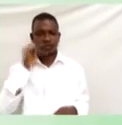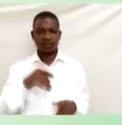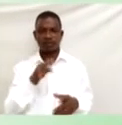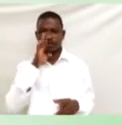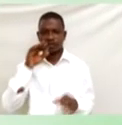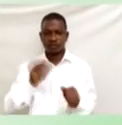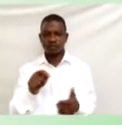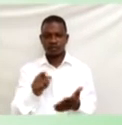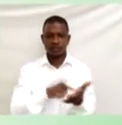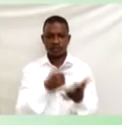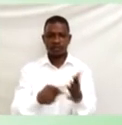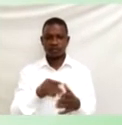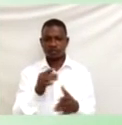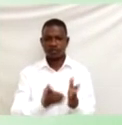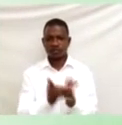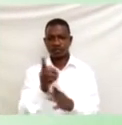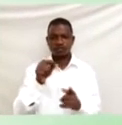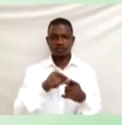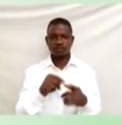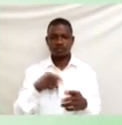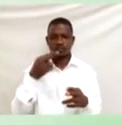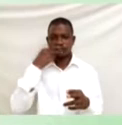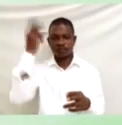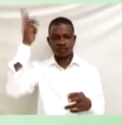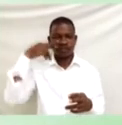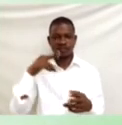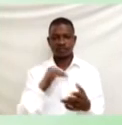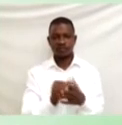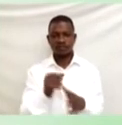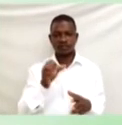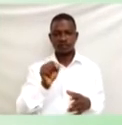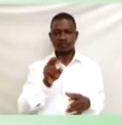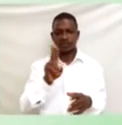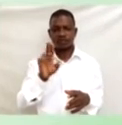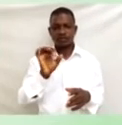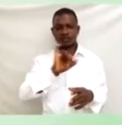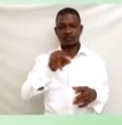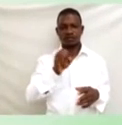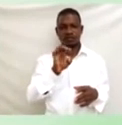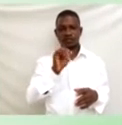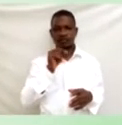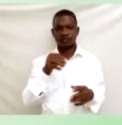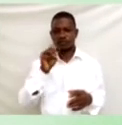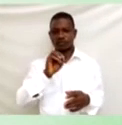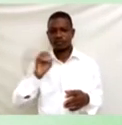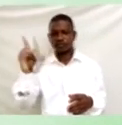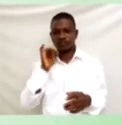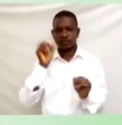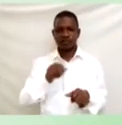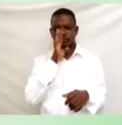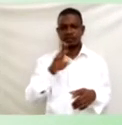First is counterfactual. Here, the writer expresses a